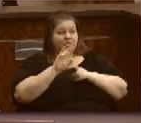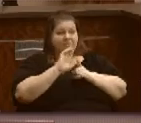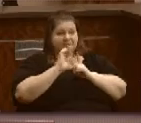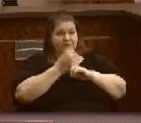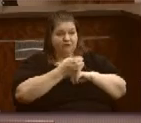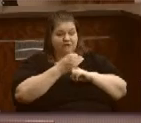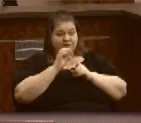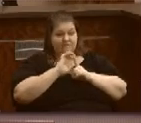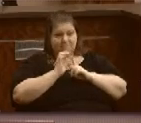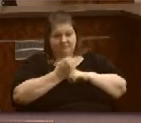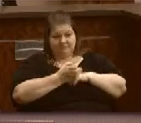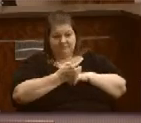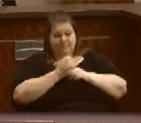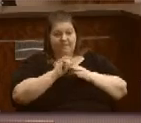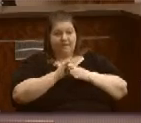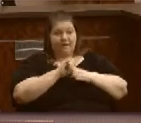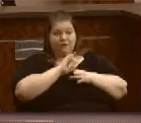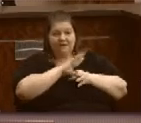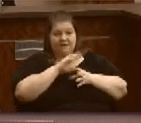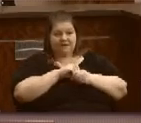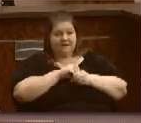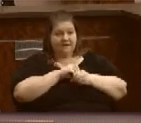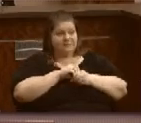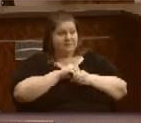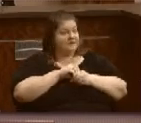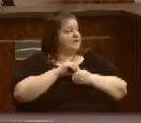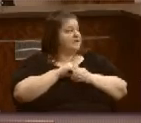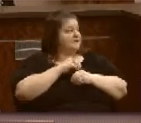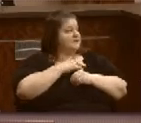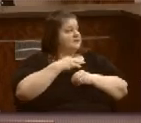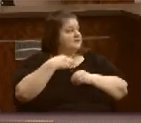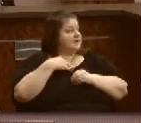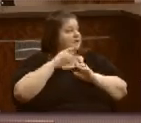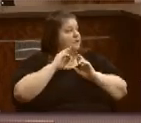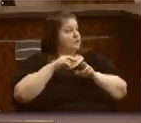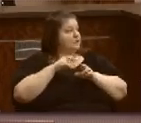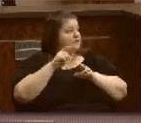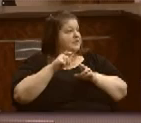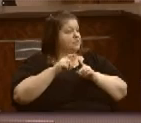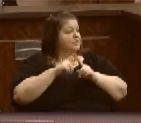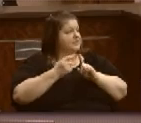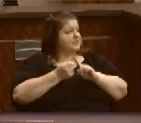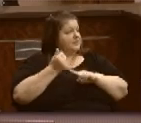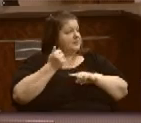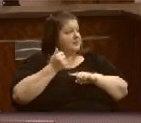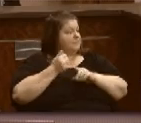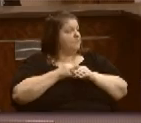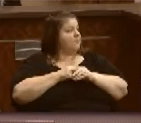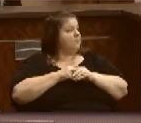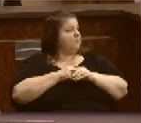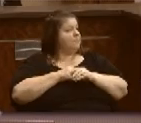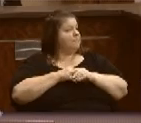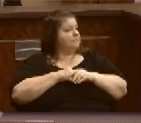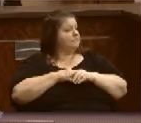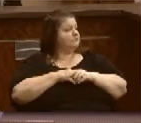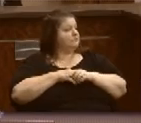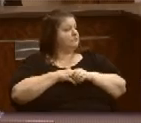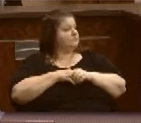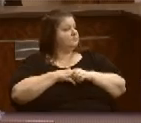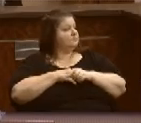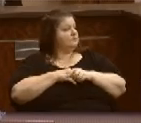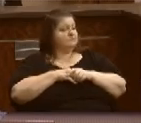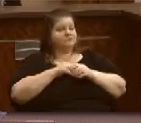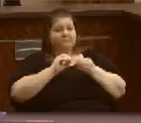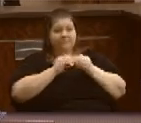conditions that are contained within the staff report that need to be deleted, which is item